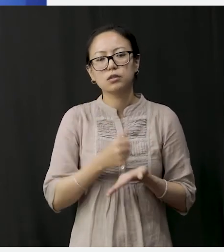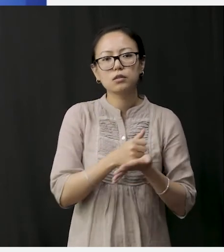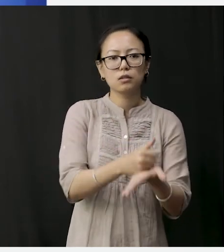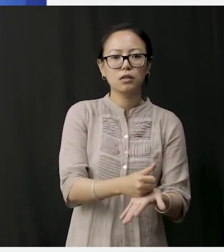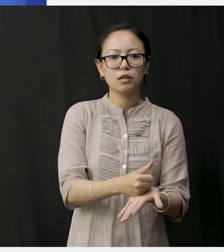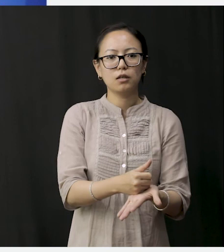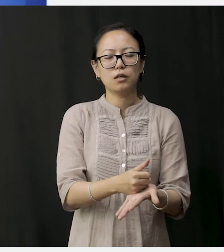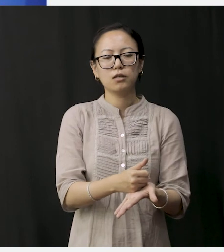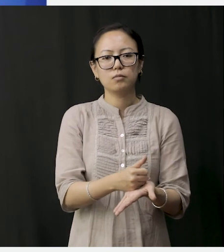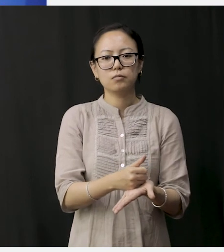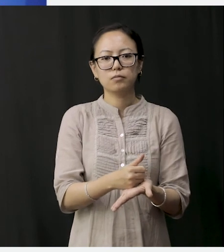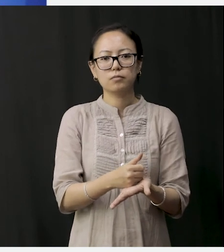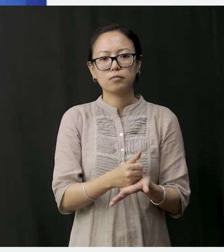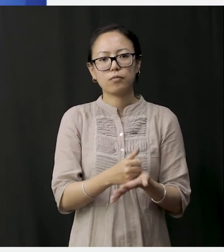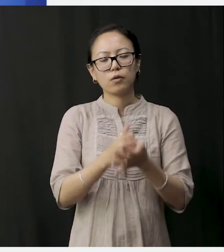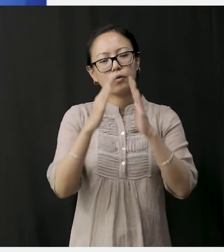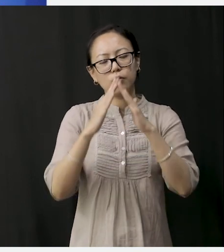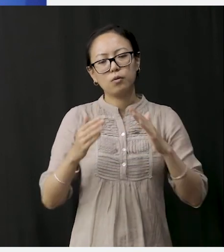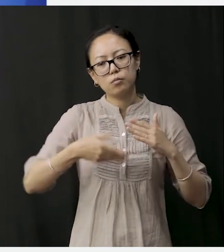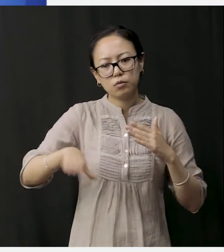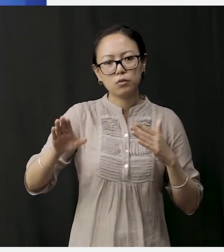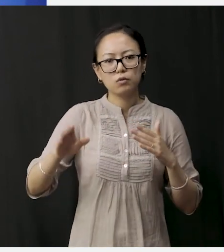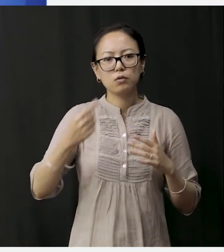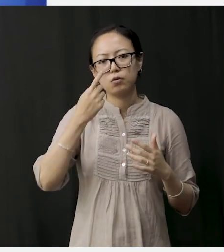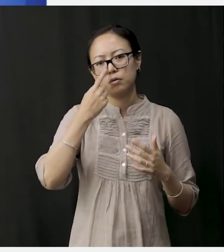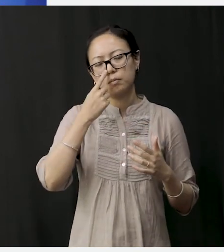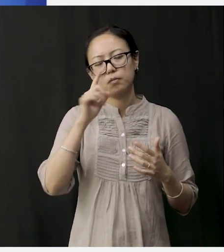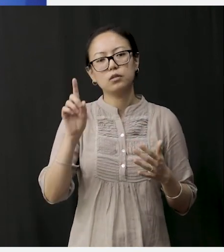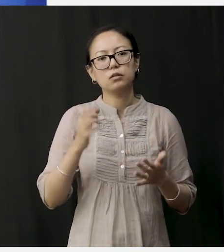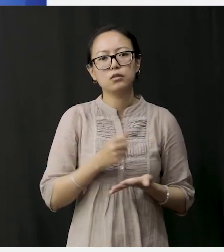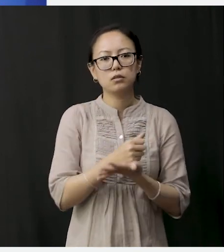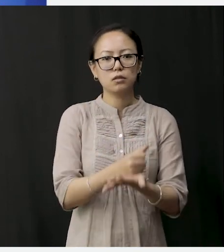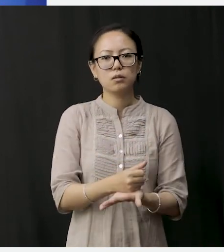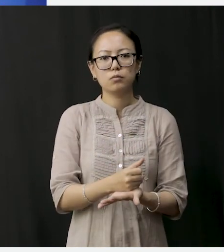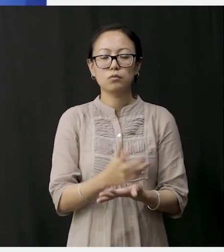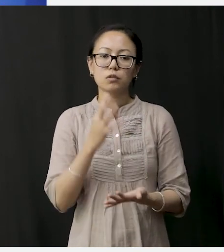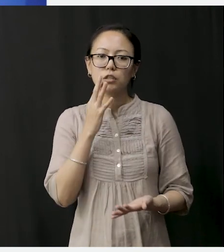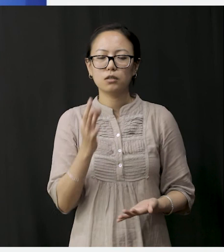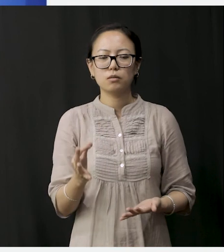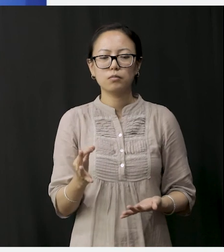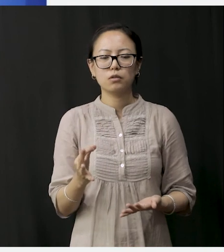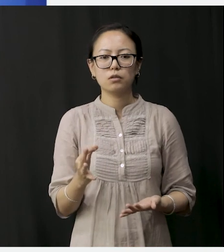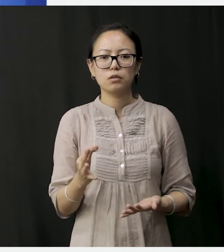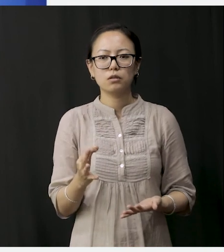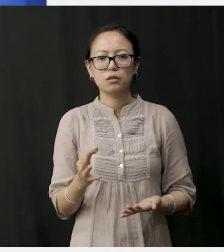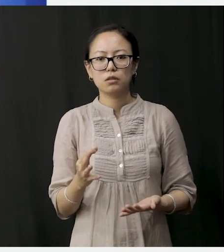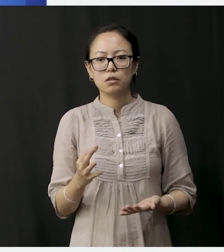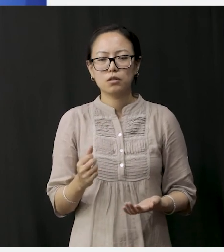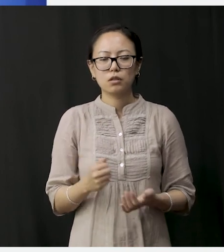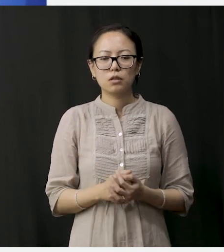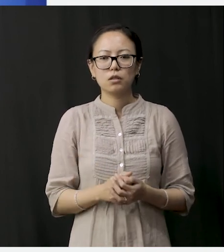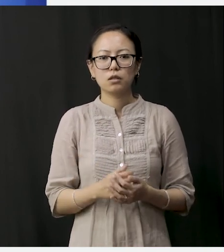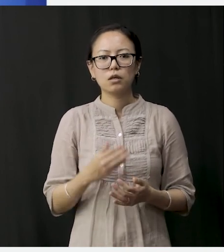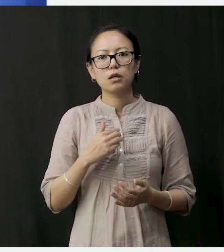only about playing games, but you should also help your elders at home. Okay, I know that you can't cook, you are quite early to